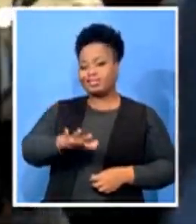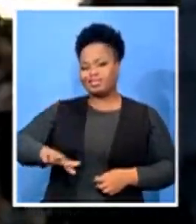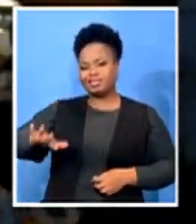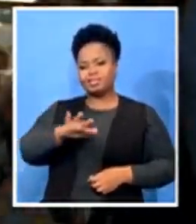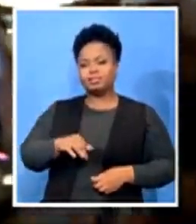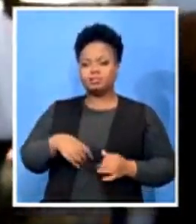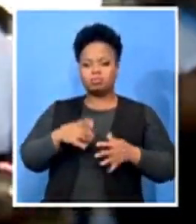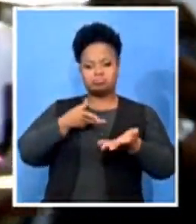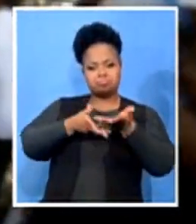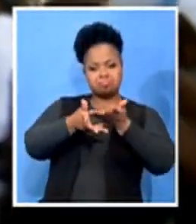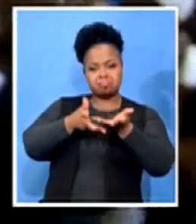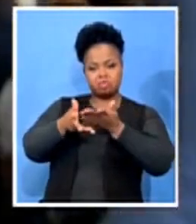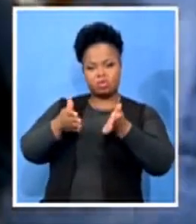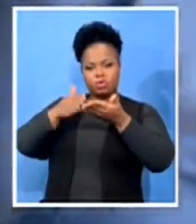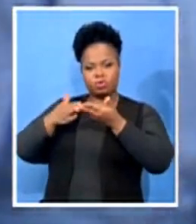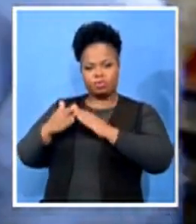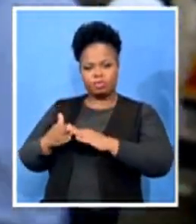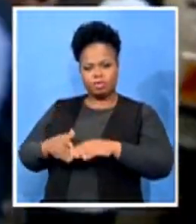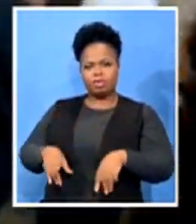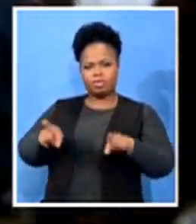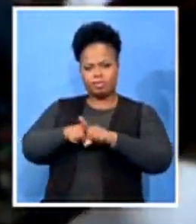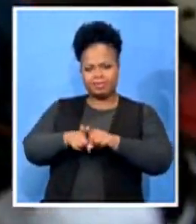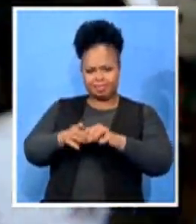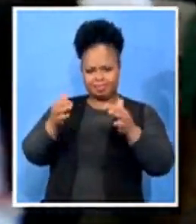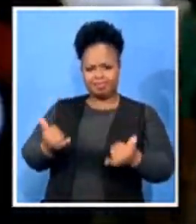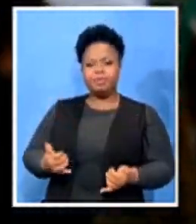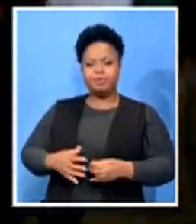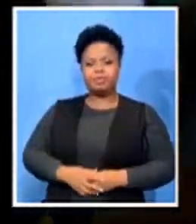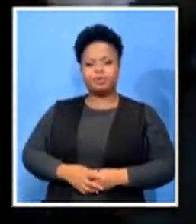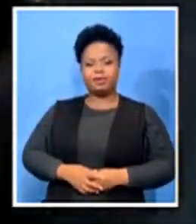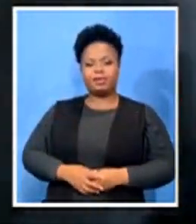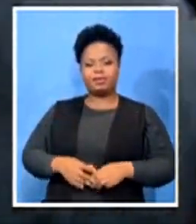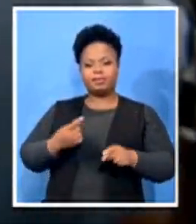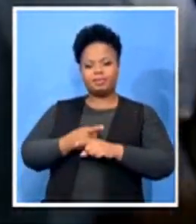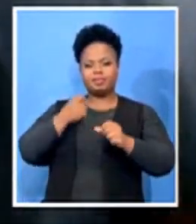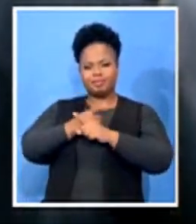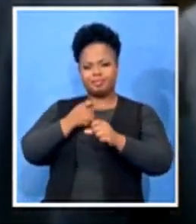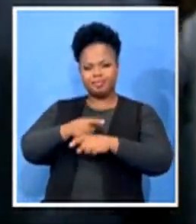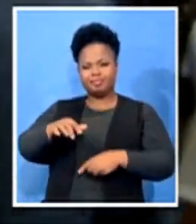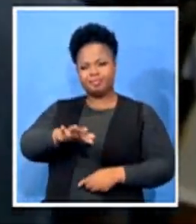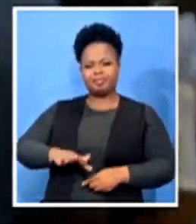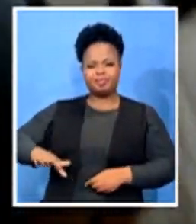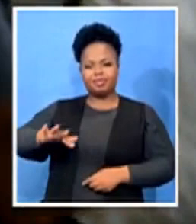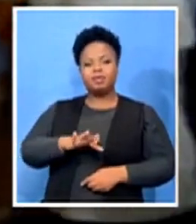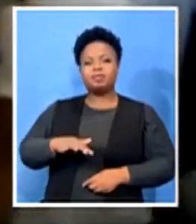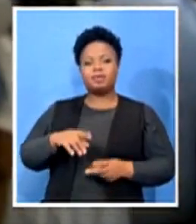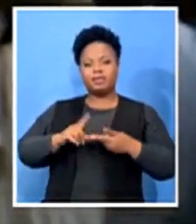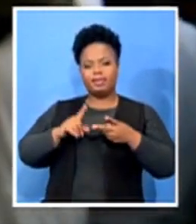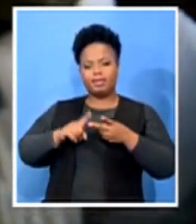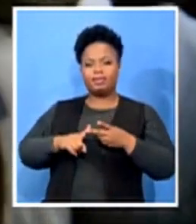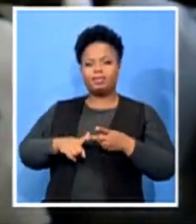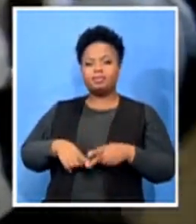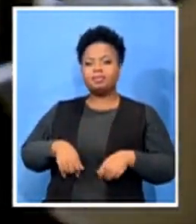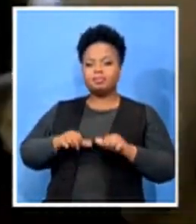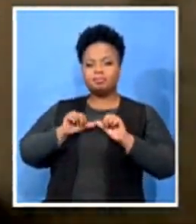Right now we are at the taxi rank, where he continues to speak with taxi drivers and